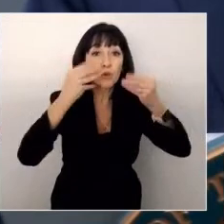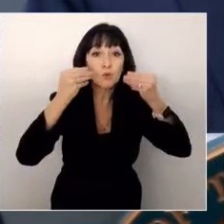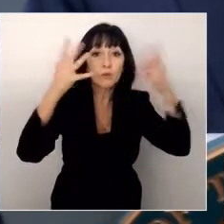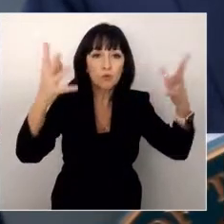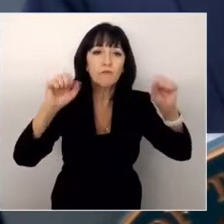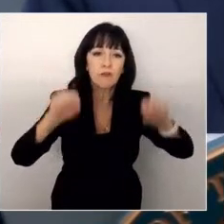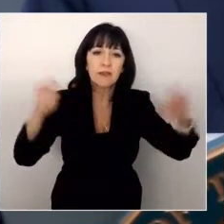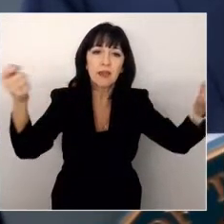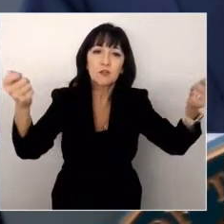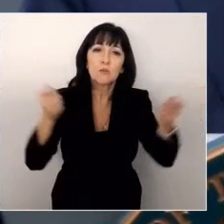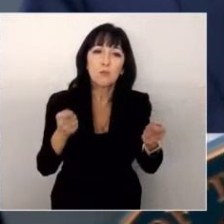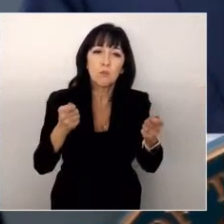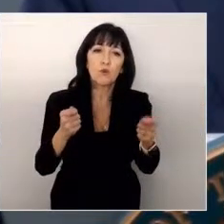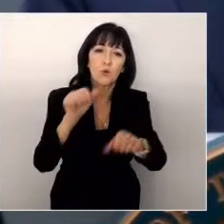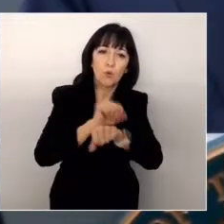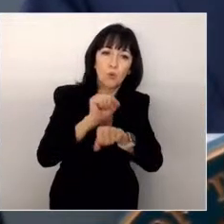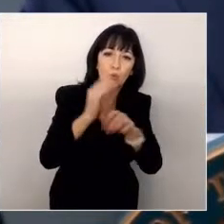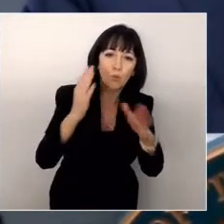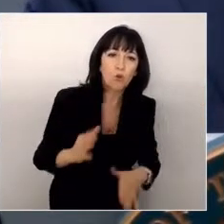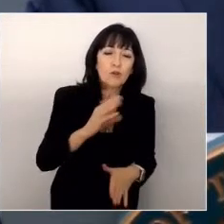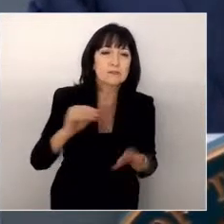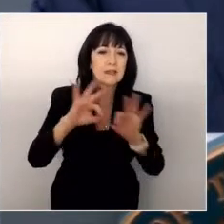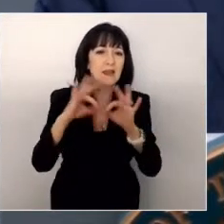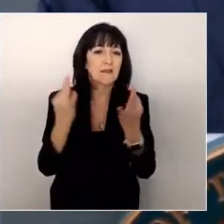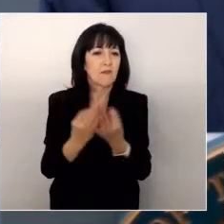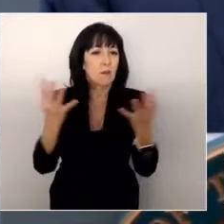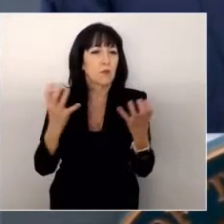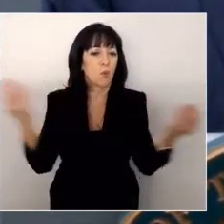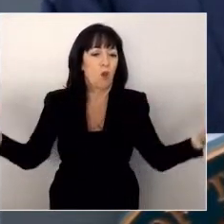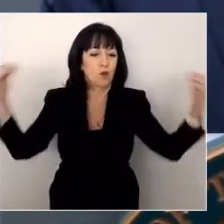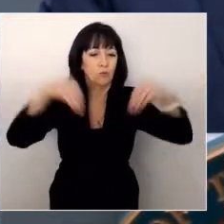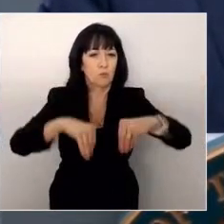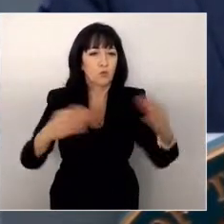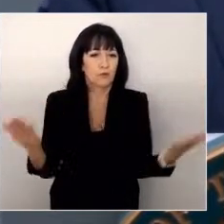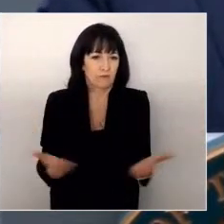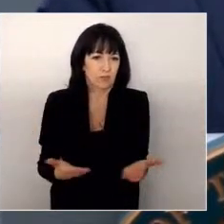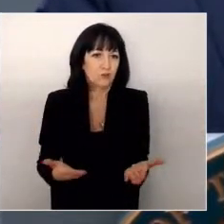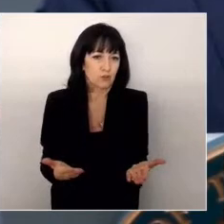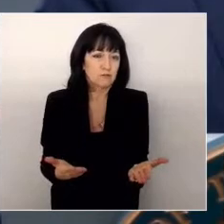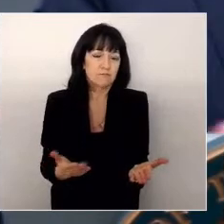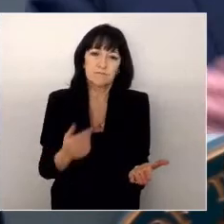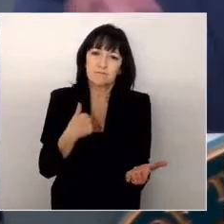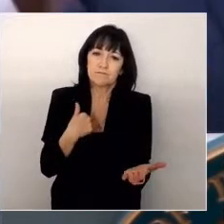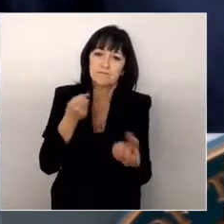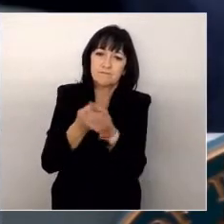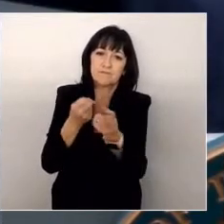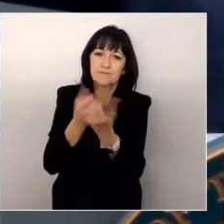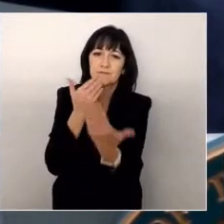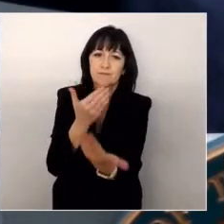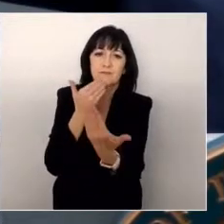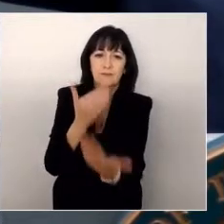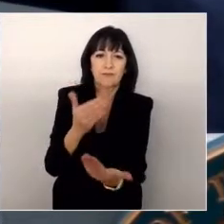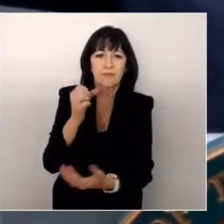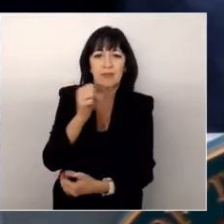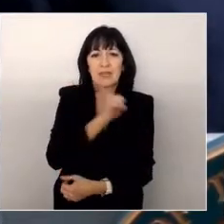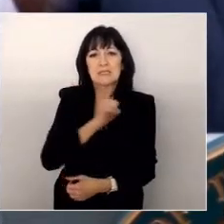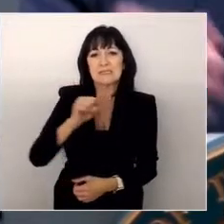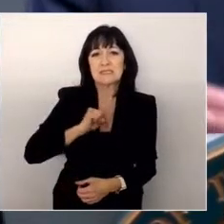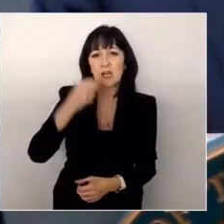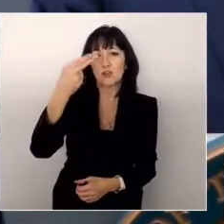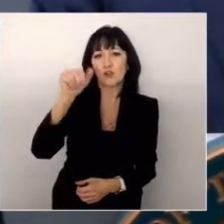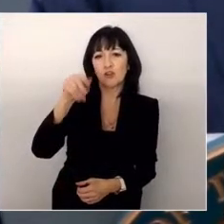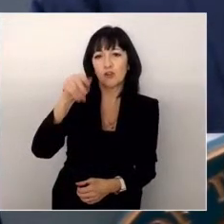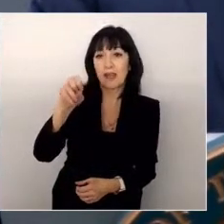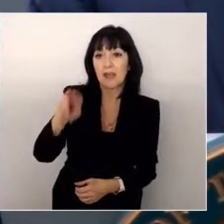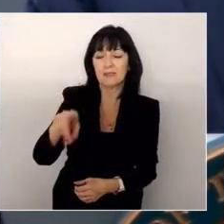state. I especially want to thank Senator Hansen for her work to protect our natural environment. Senator Hansen.